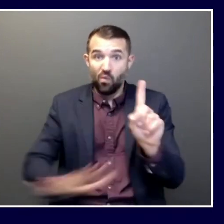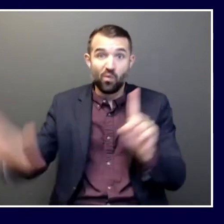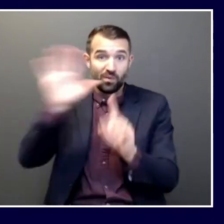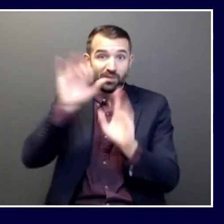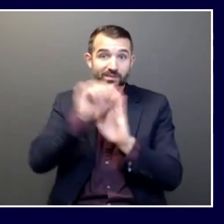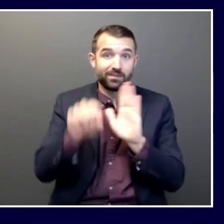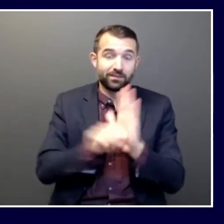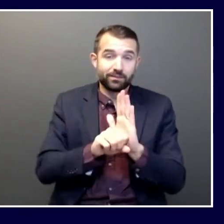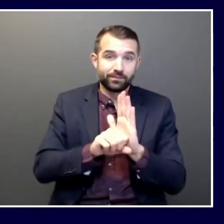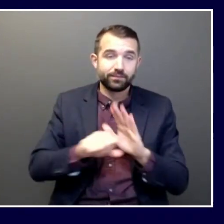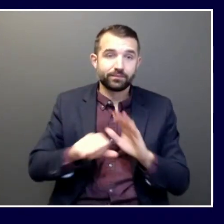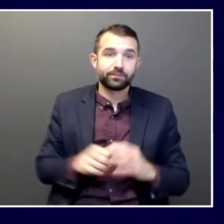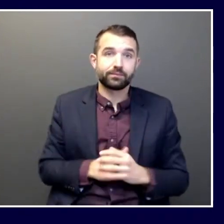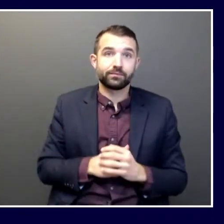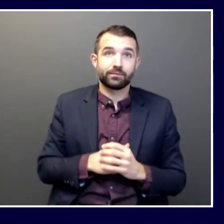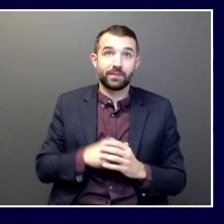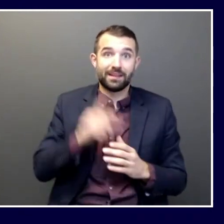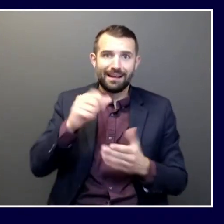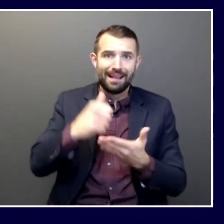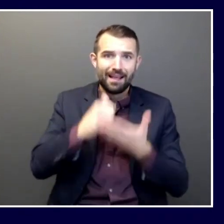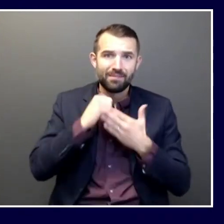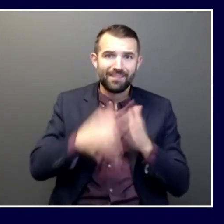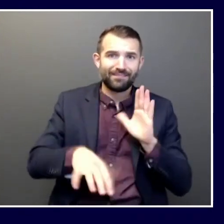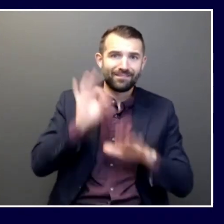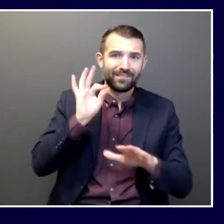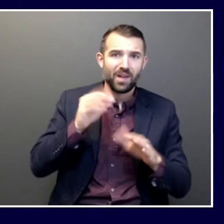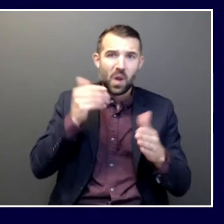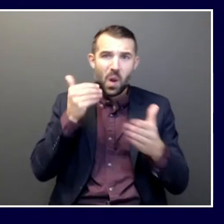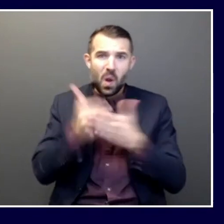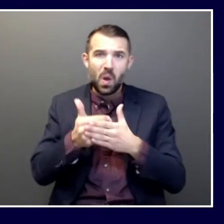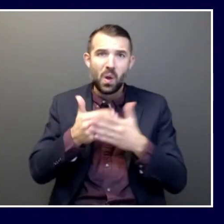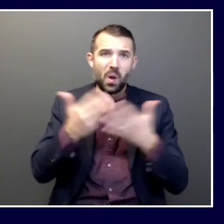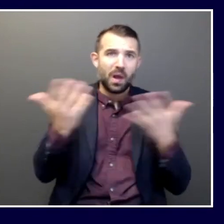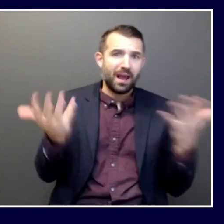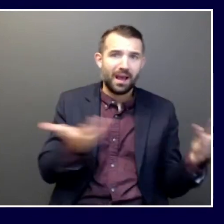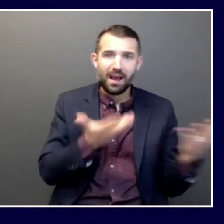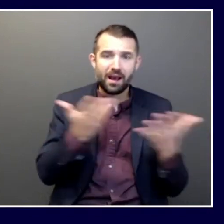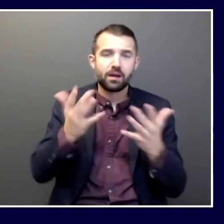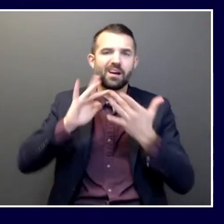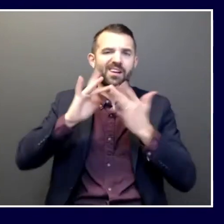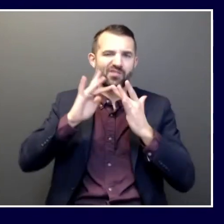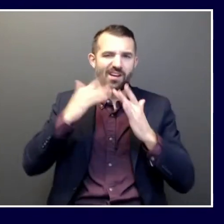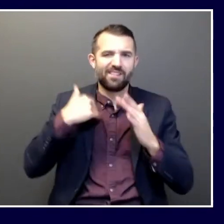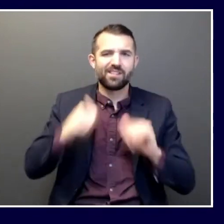need help finding a location in your area, please visit our website,